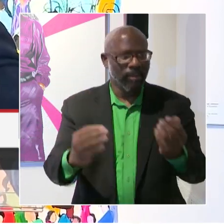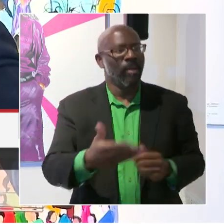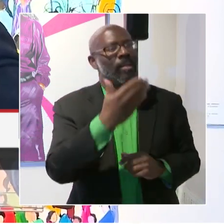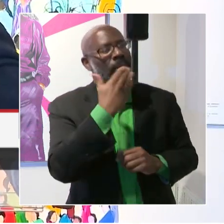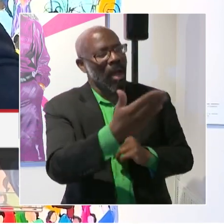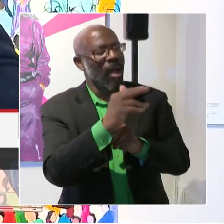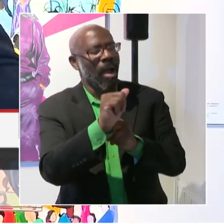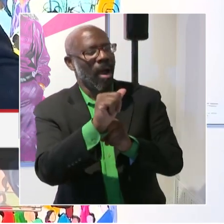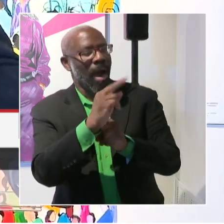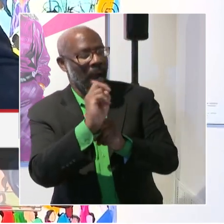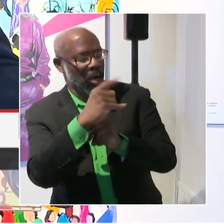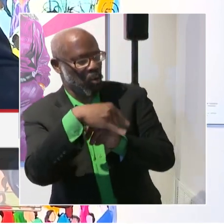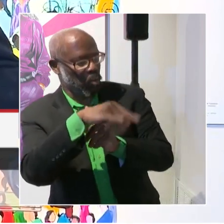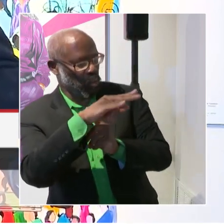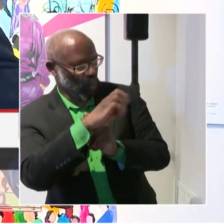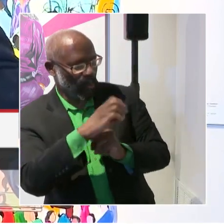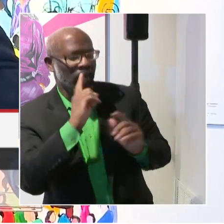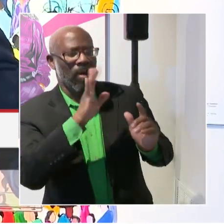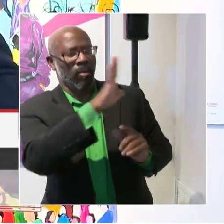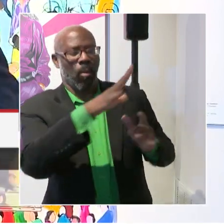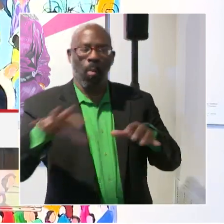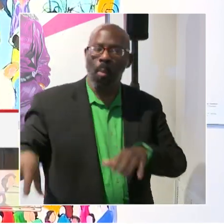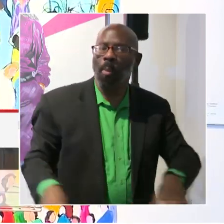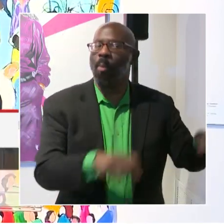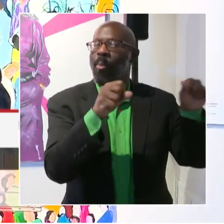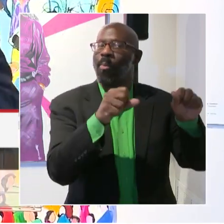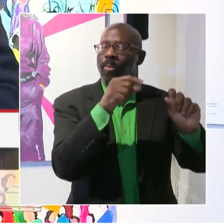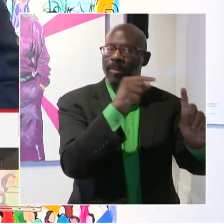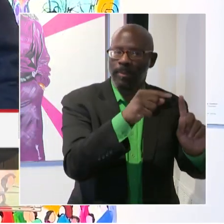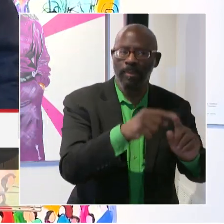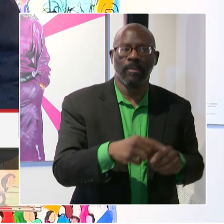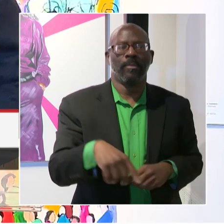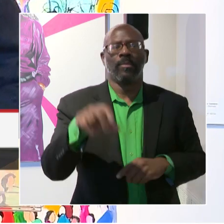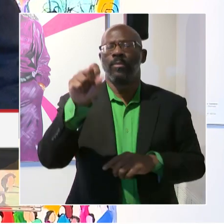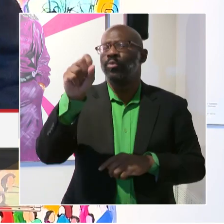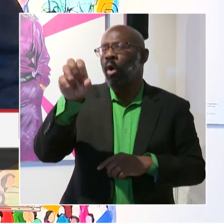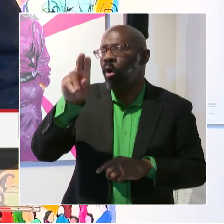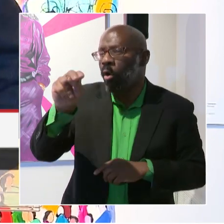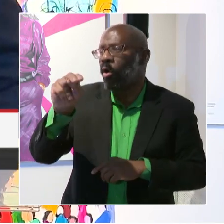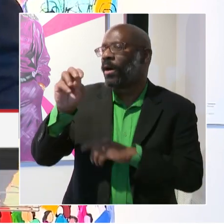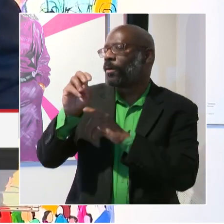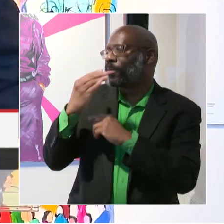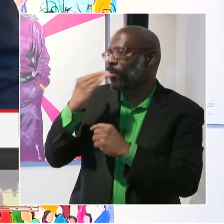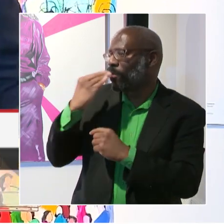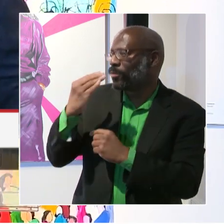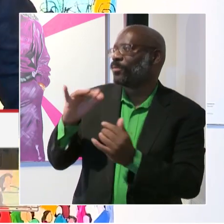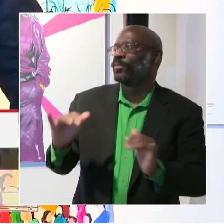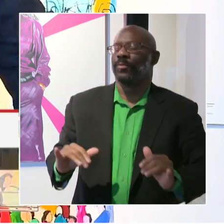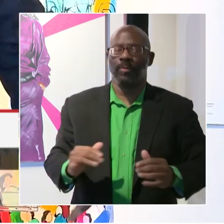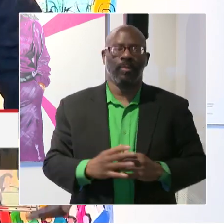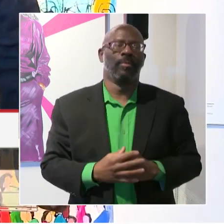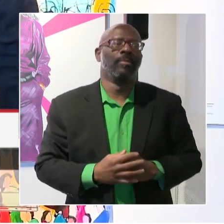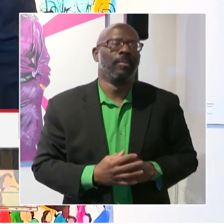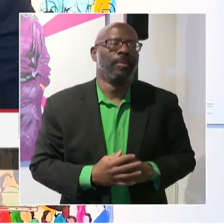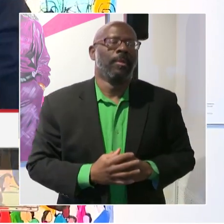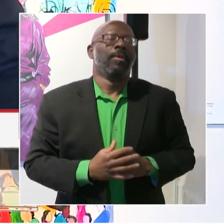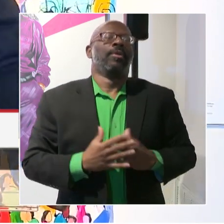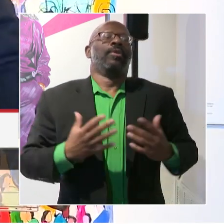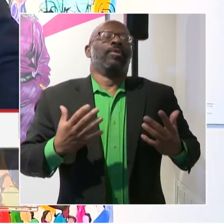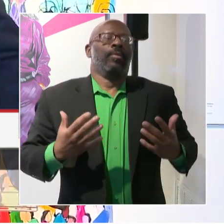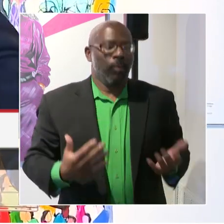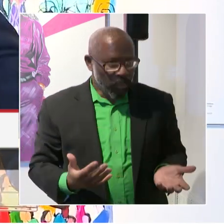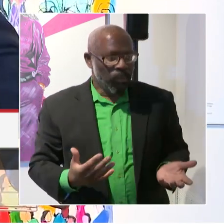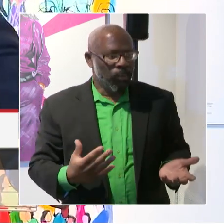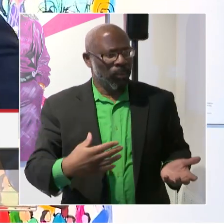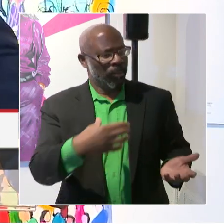you for hosting this beautiful space here for this wonderful event. To hear the mayor rattle off why it's so